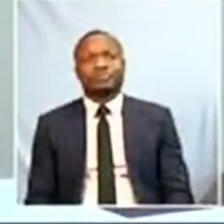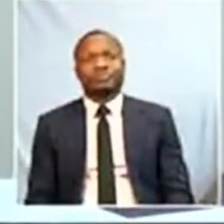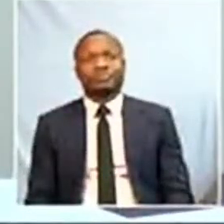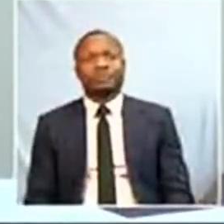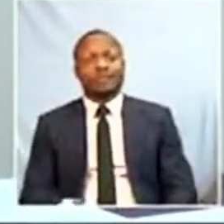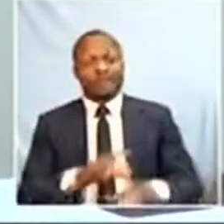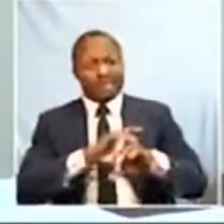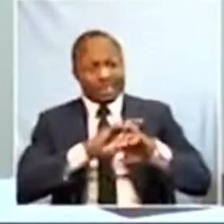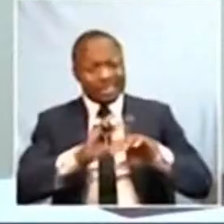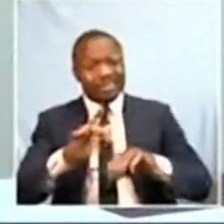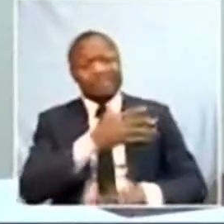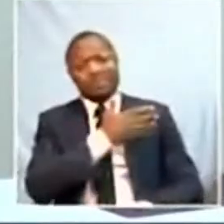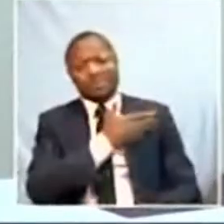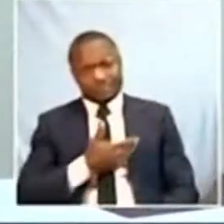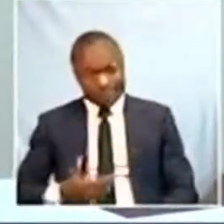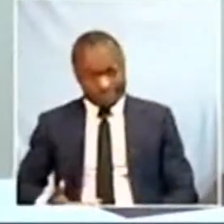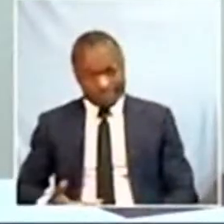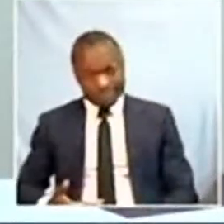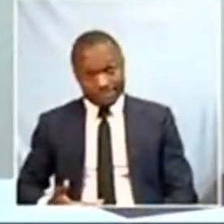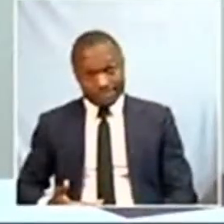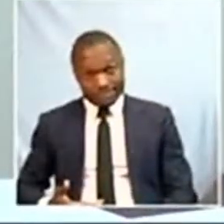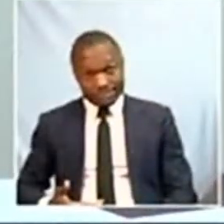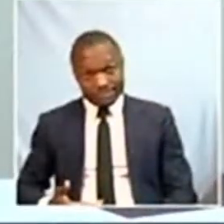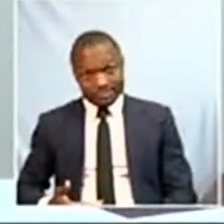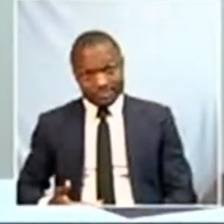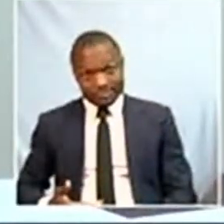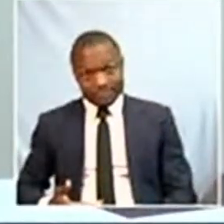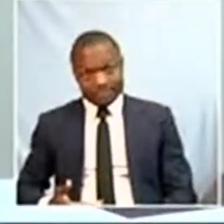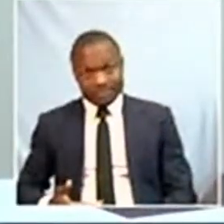negligence of duty, CS, is not good.